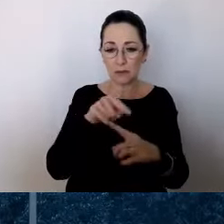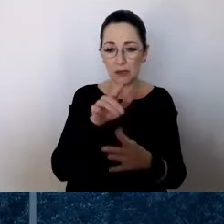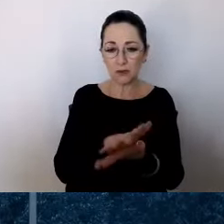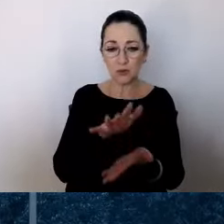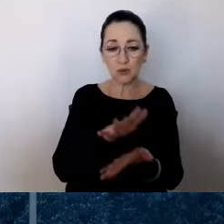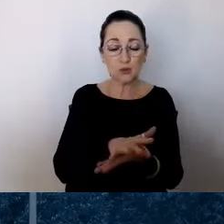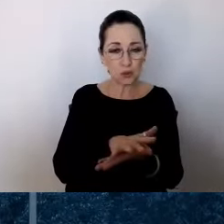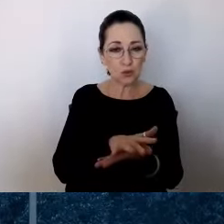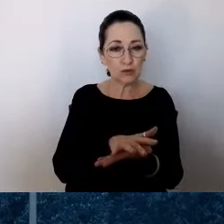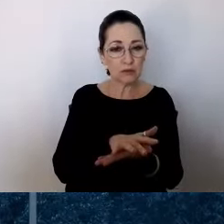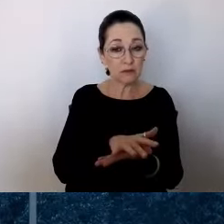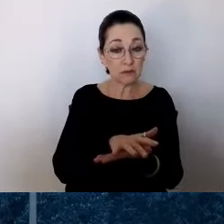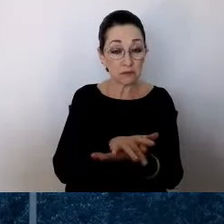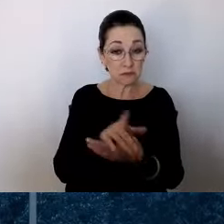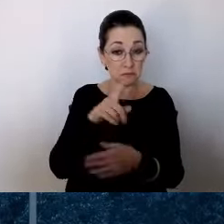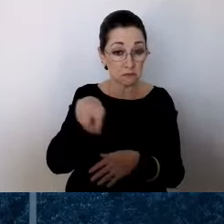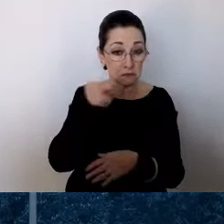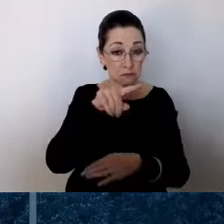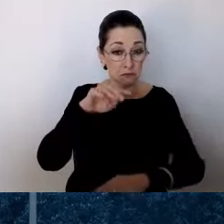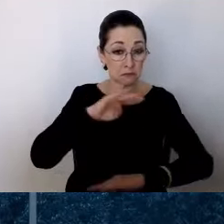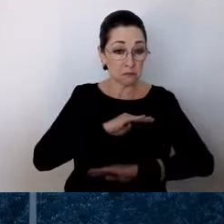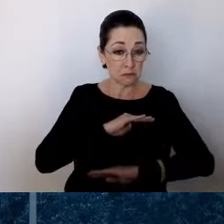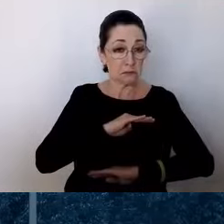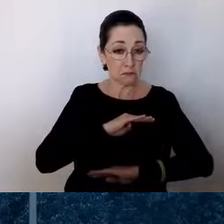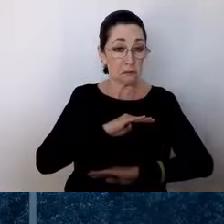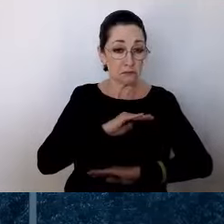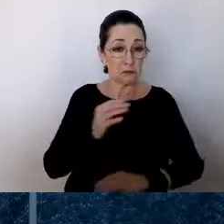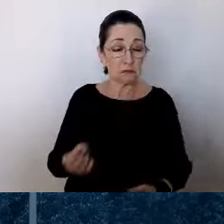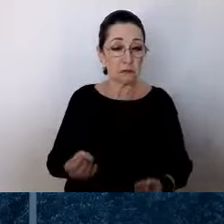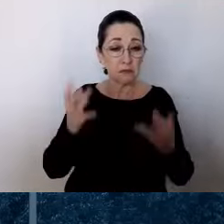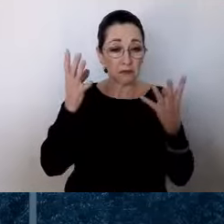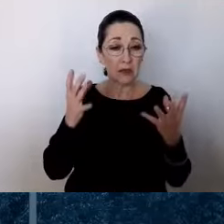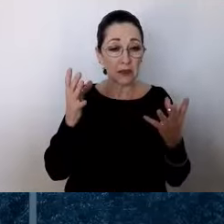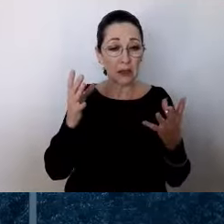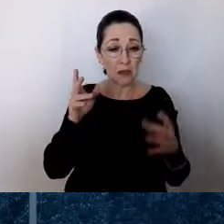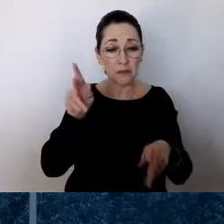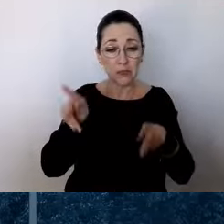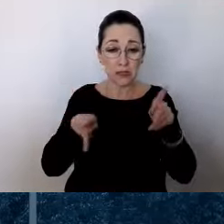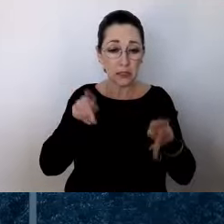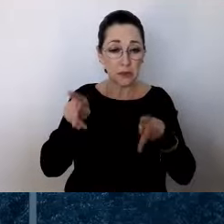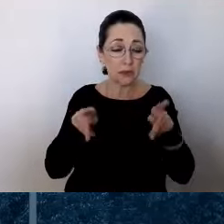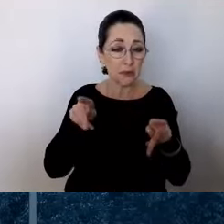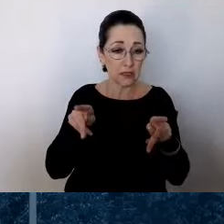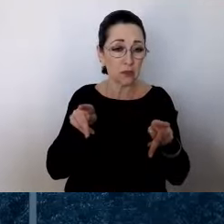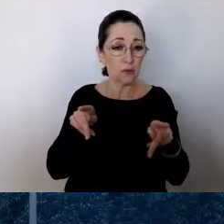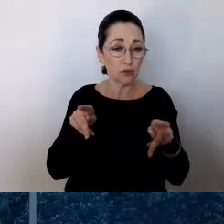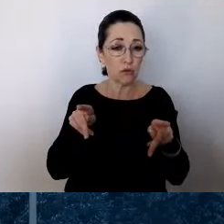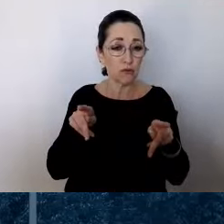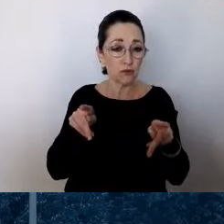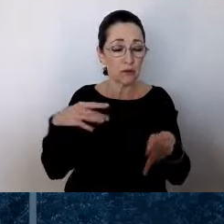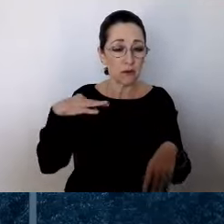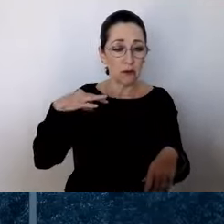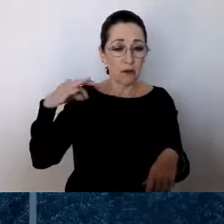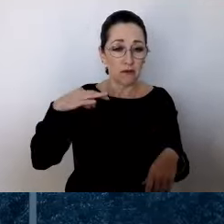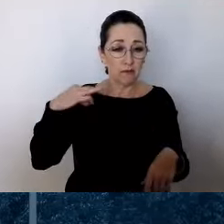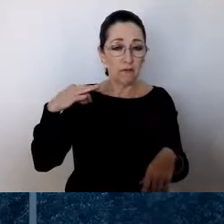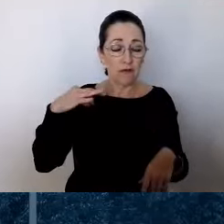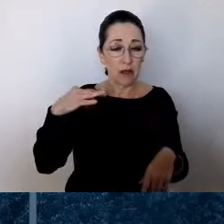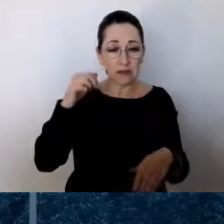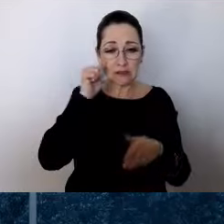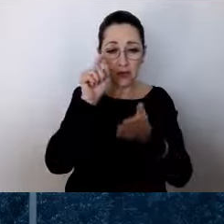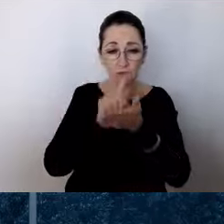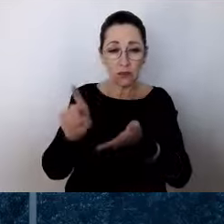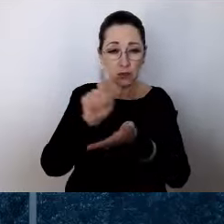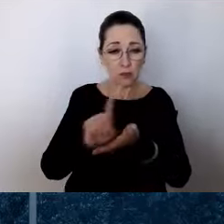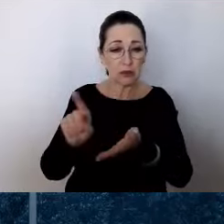Are you pleased with the amount of people who have enrolled in that voluntary testing program where you get tested each week?